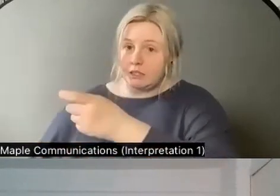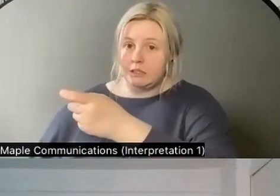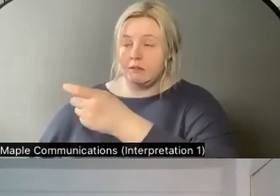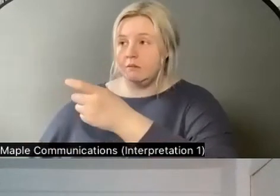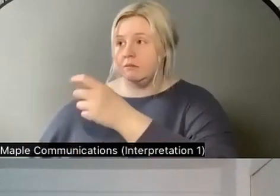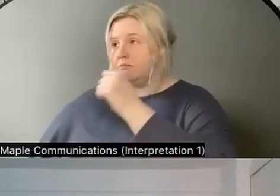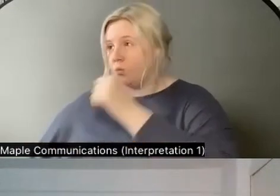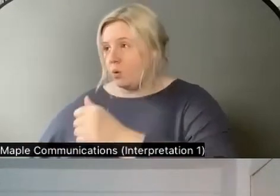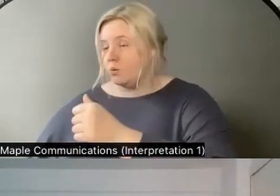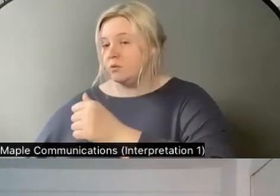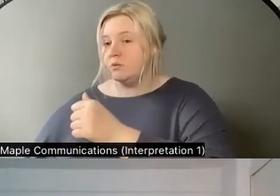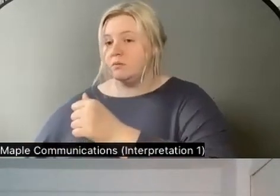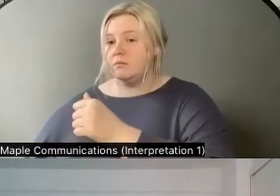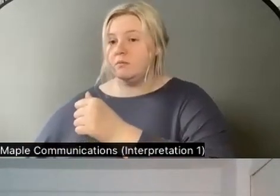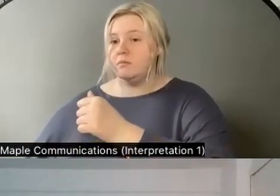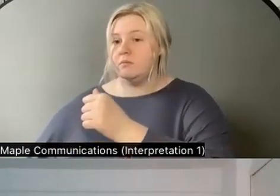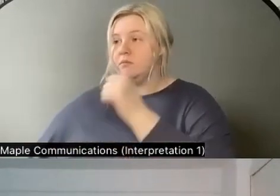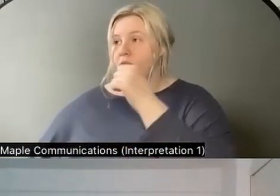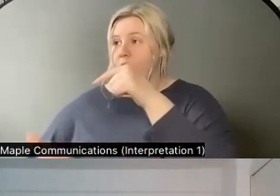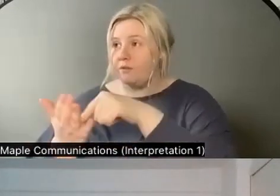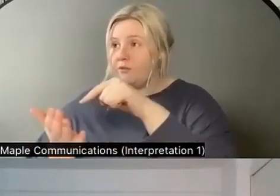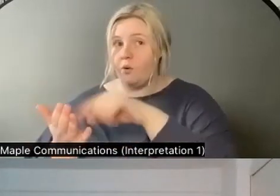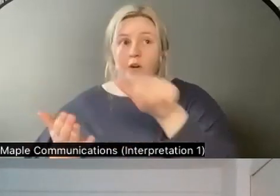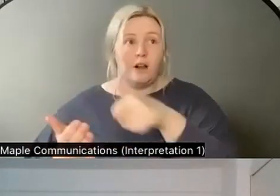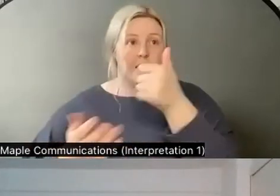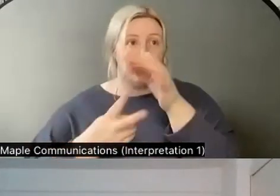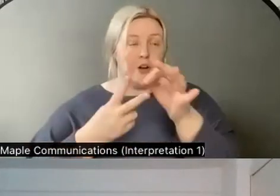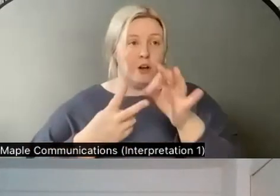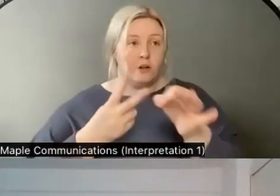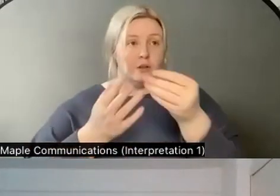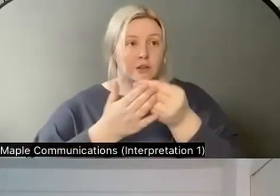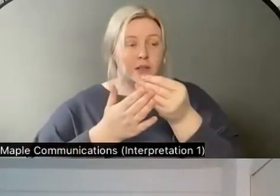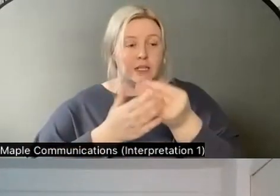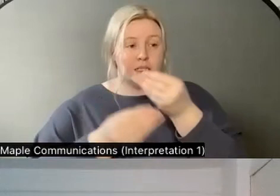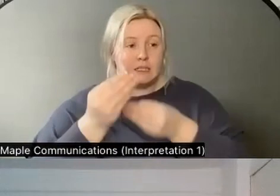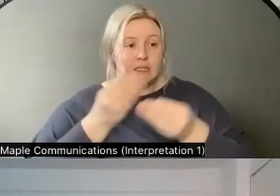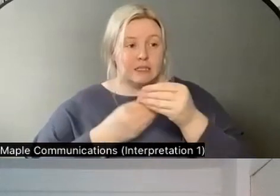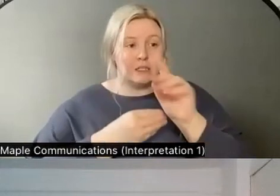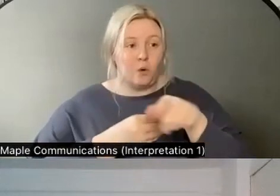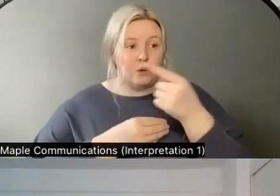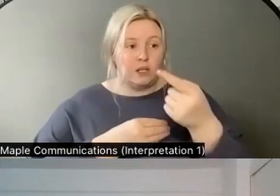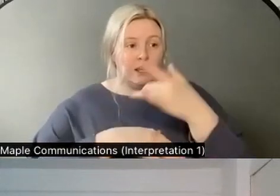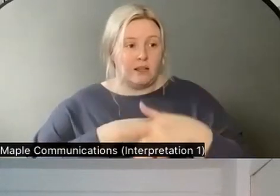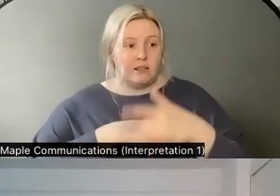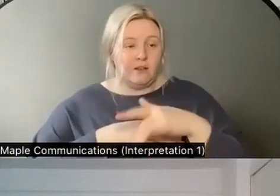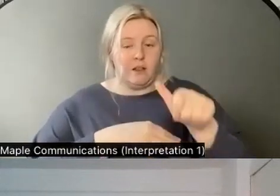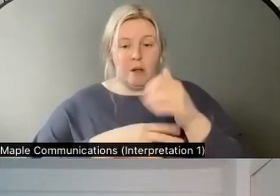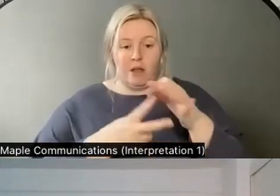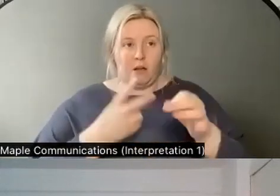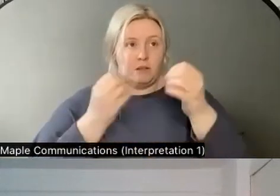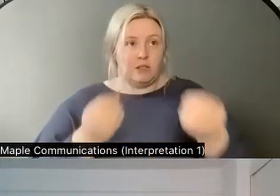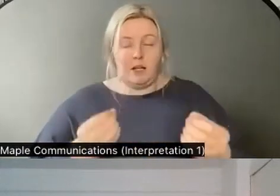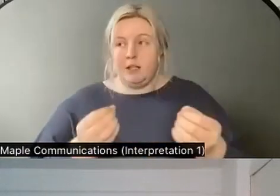of the non-pharmaceutical therapies that you tell me is the only thing that's available to me now.